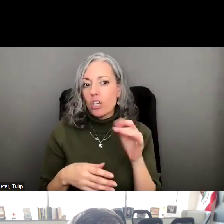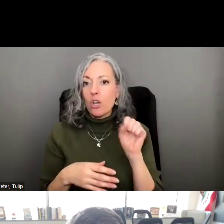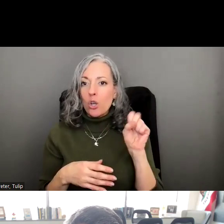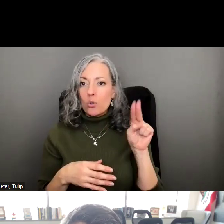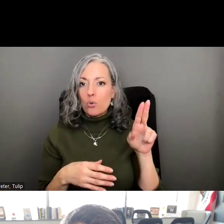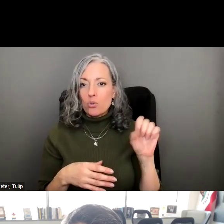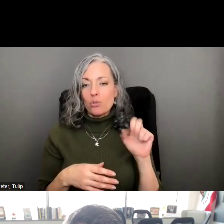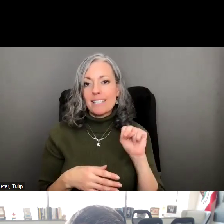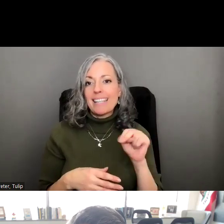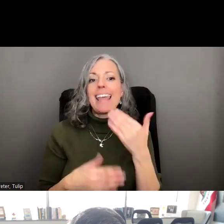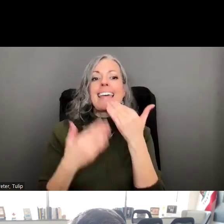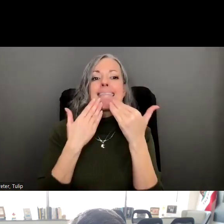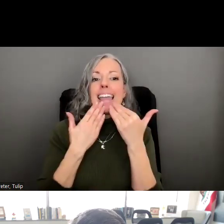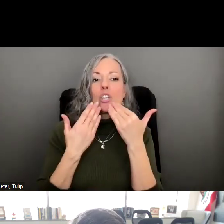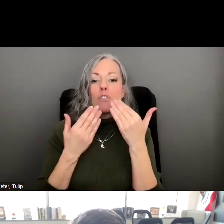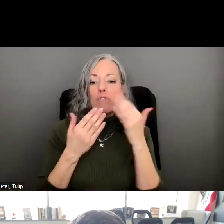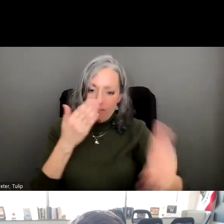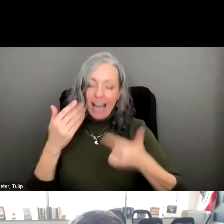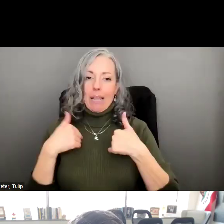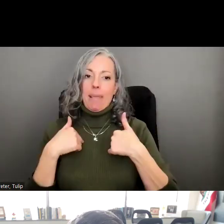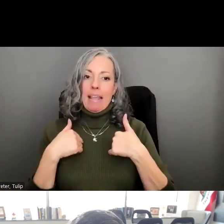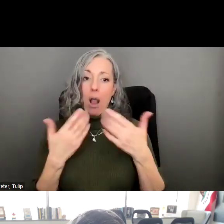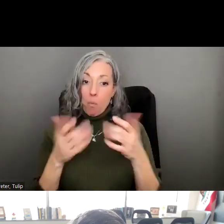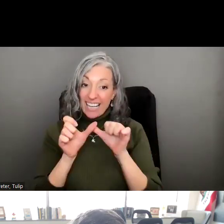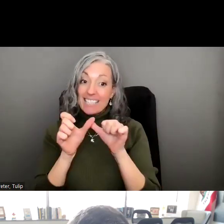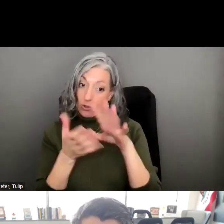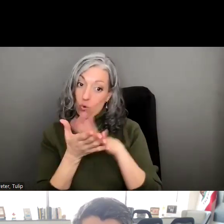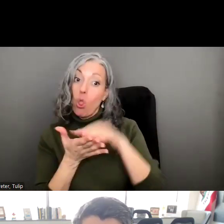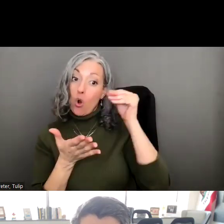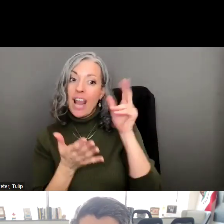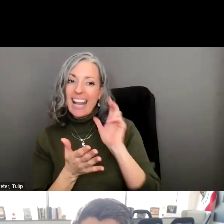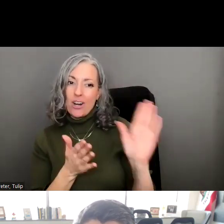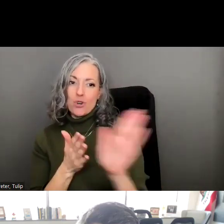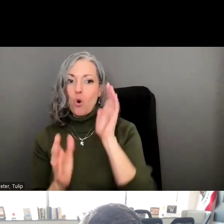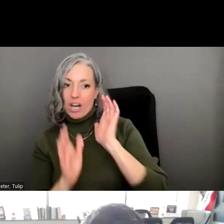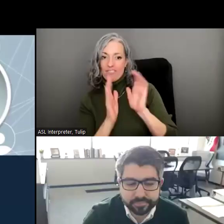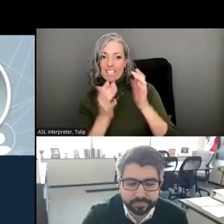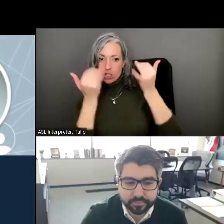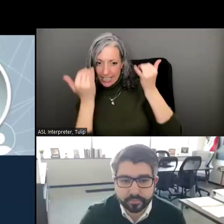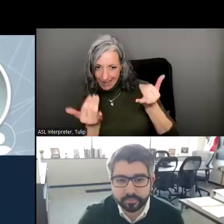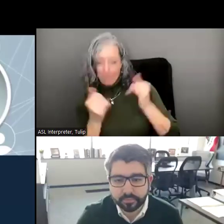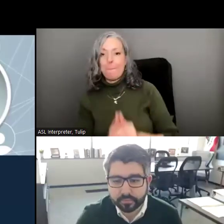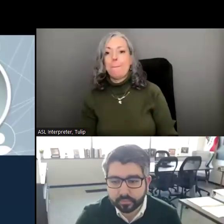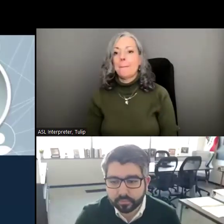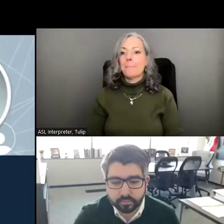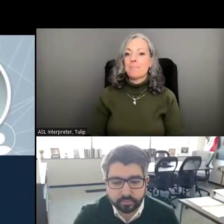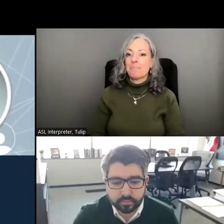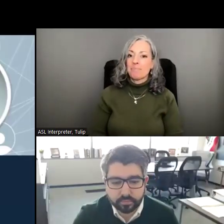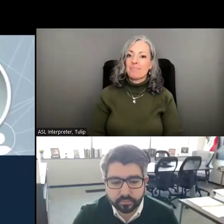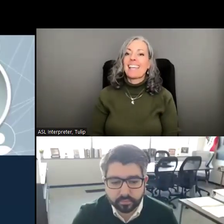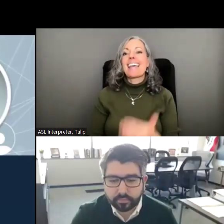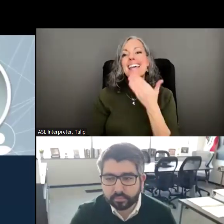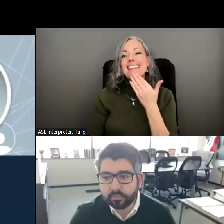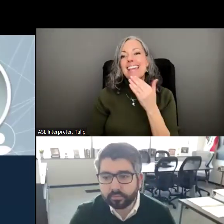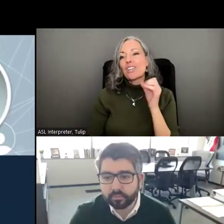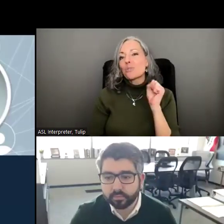for having me, and I look forward to continuing to learn and hear the conversation today. Marco, thank you so